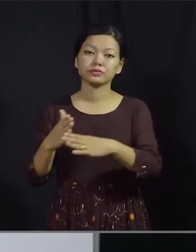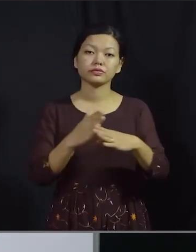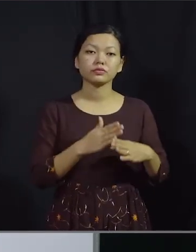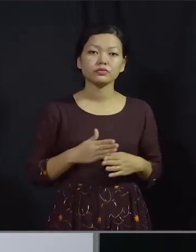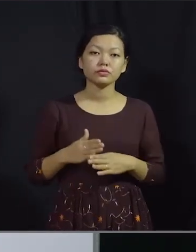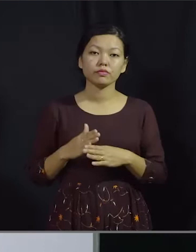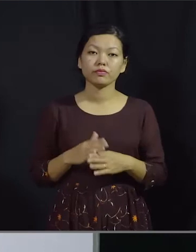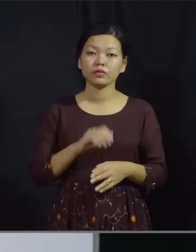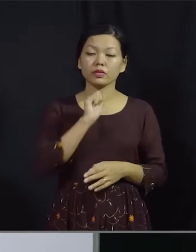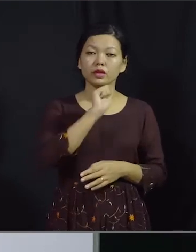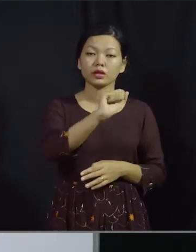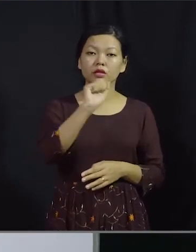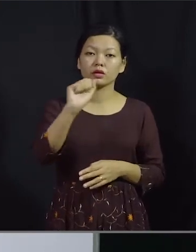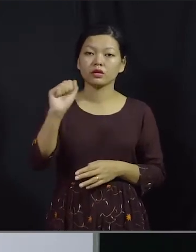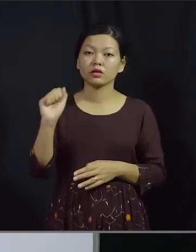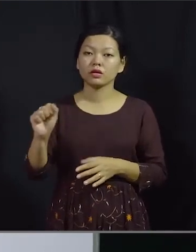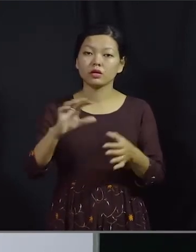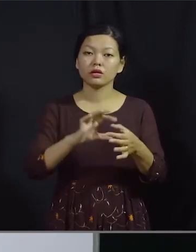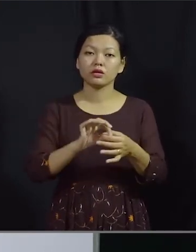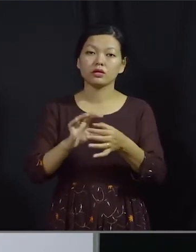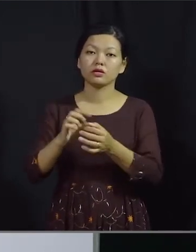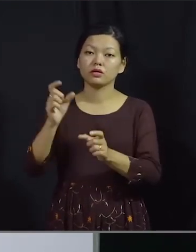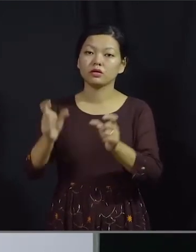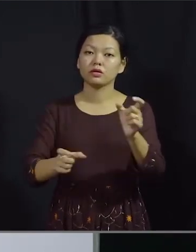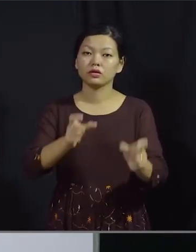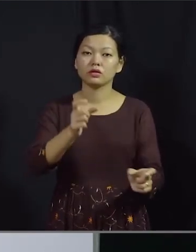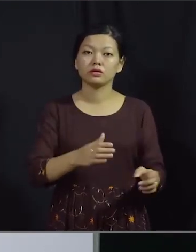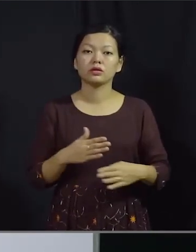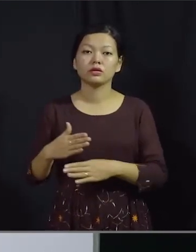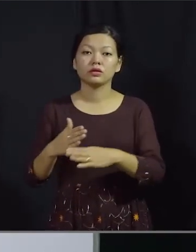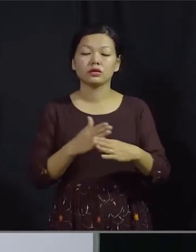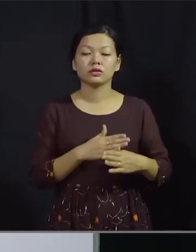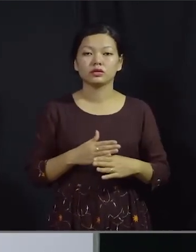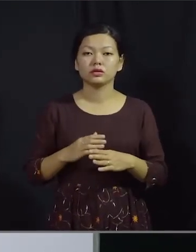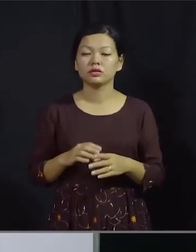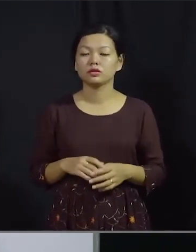amount to the partner's capital account. So in this problem,